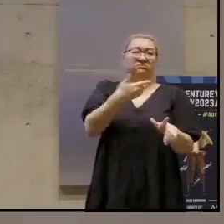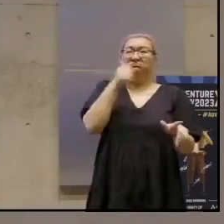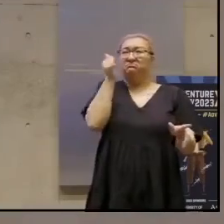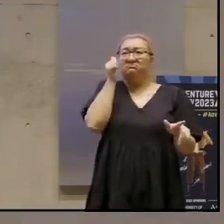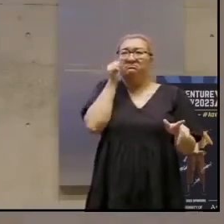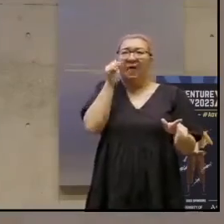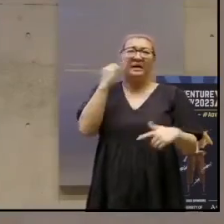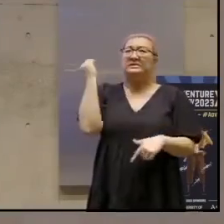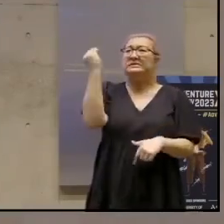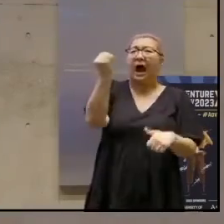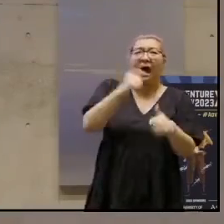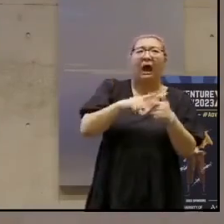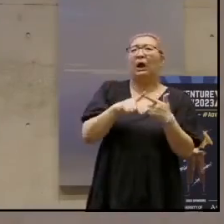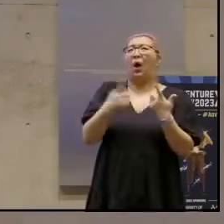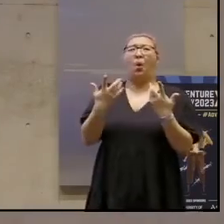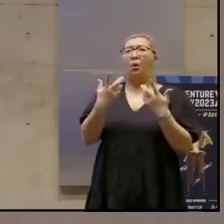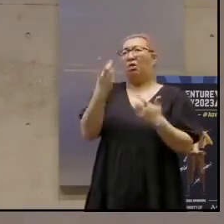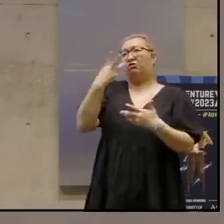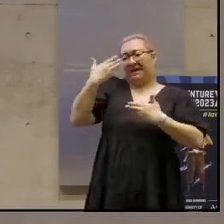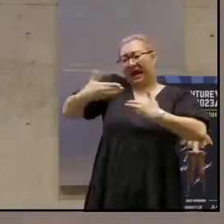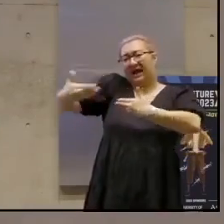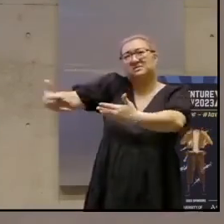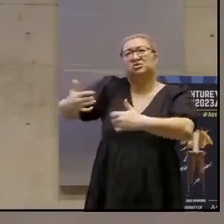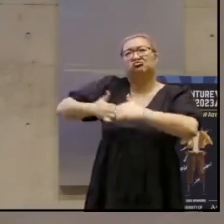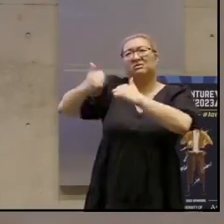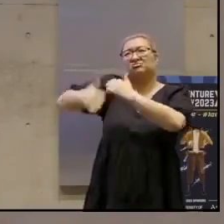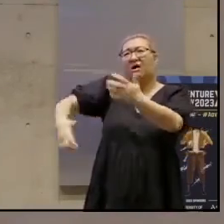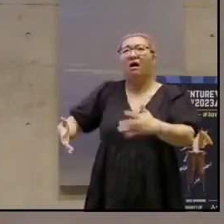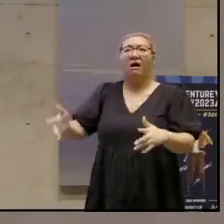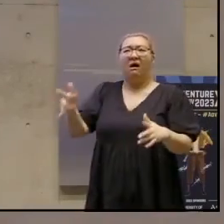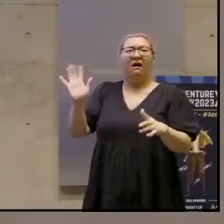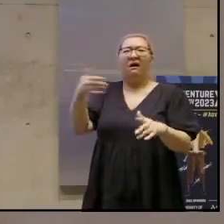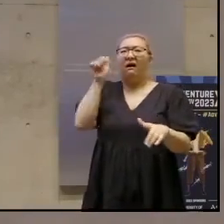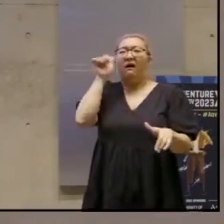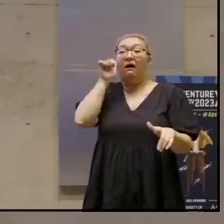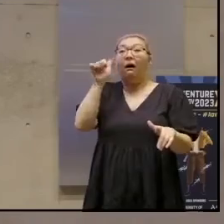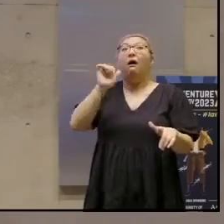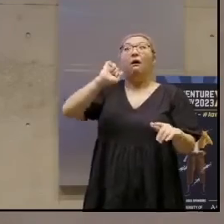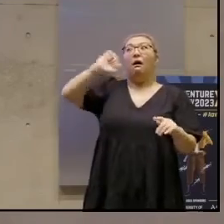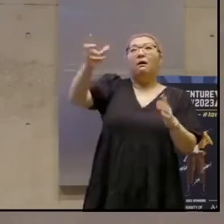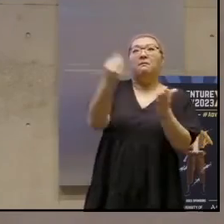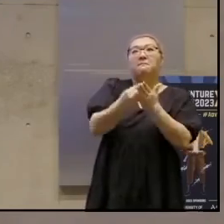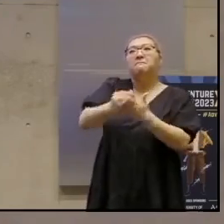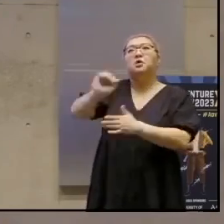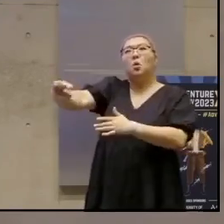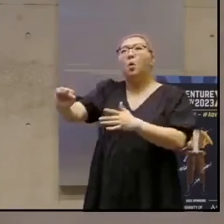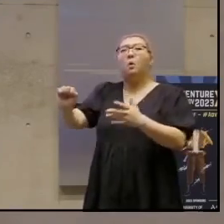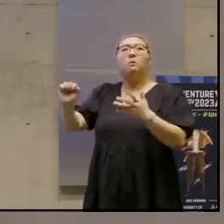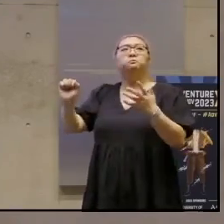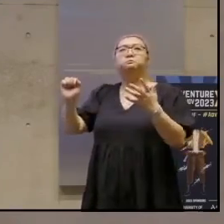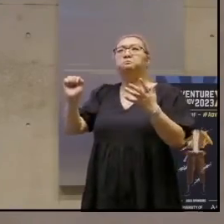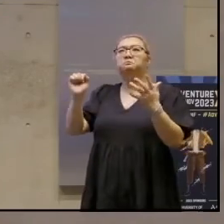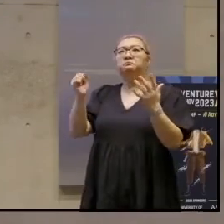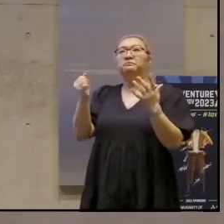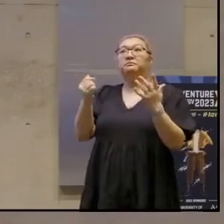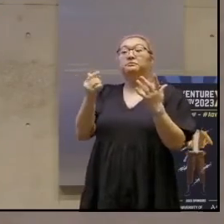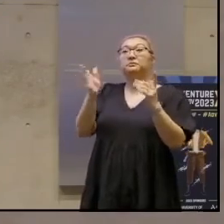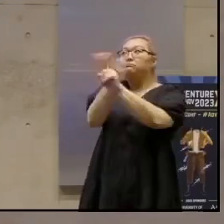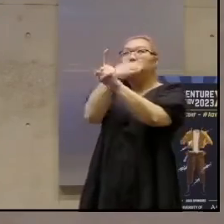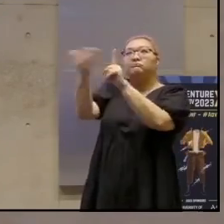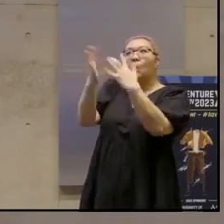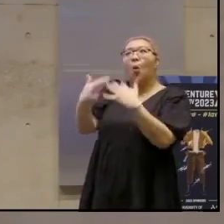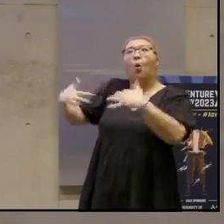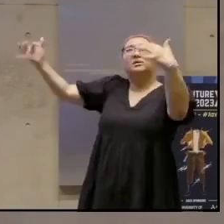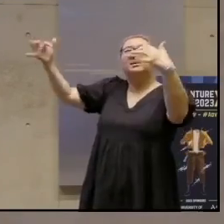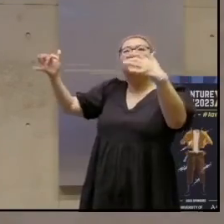be like, it's a wave, Morrison did this, right, whatever. Give your money people a reason to understand where you're coming from. Give your